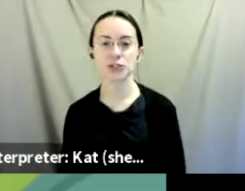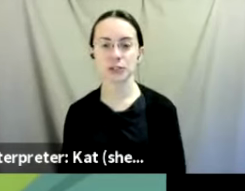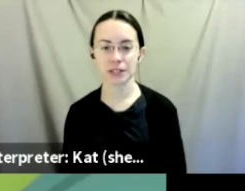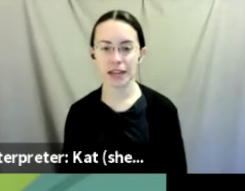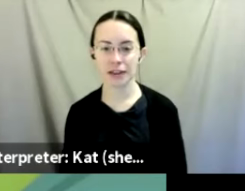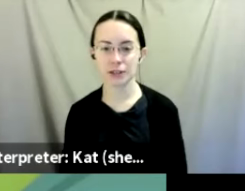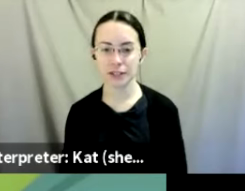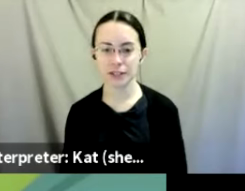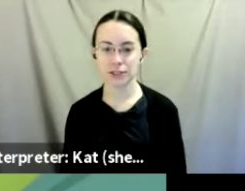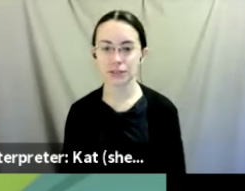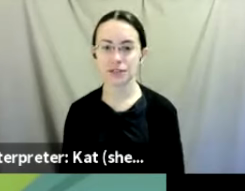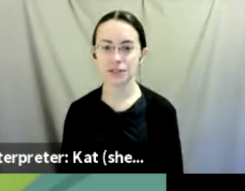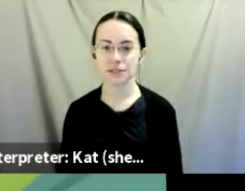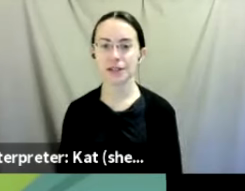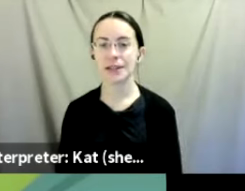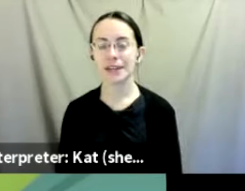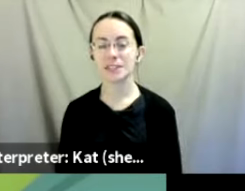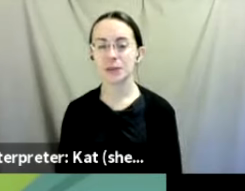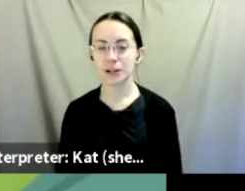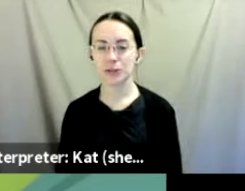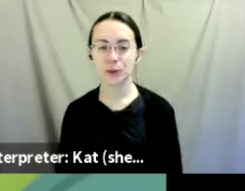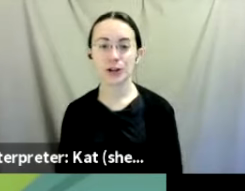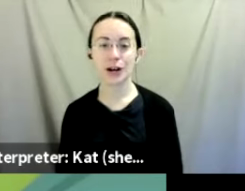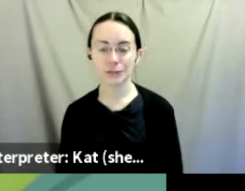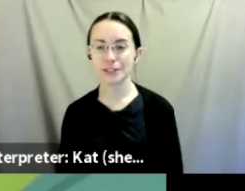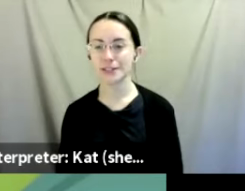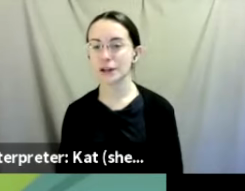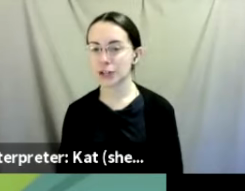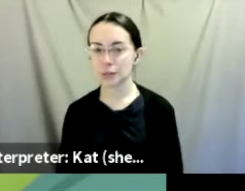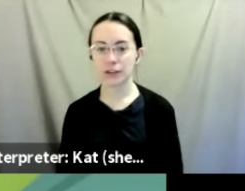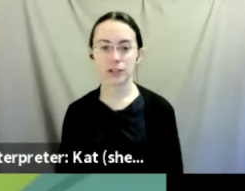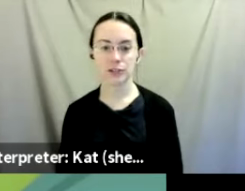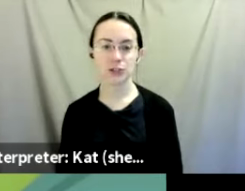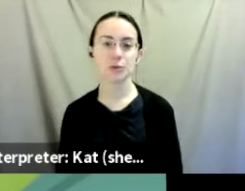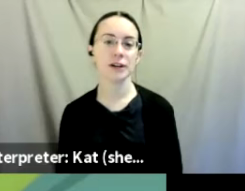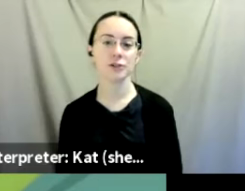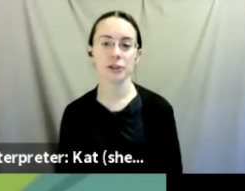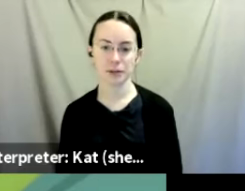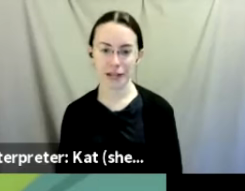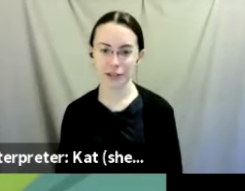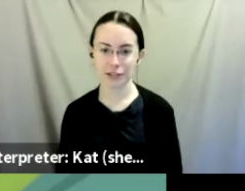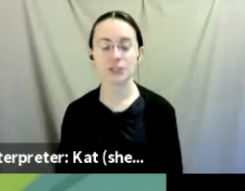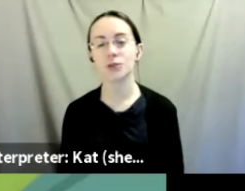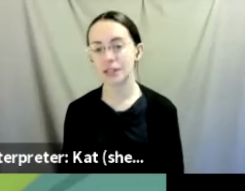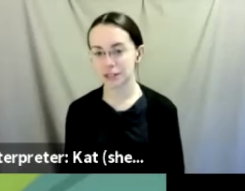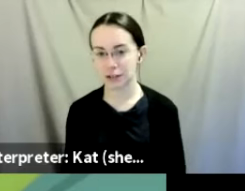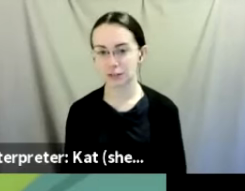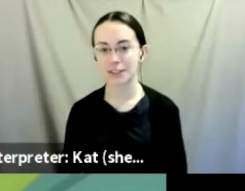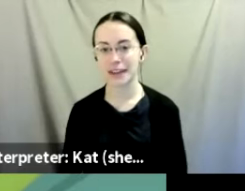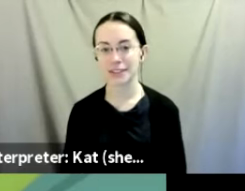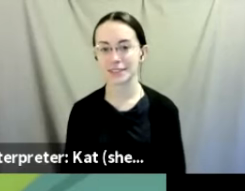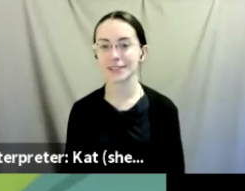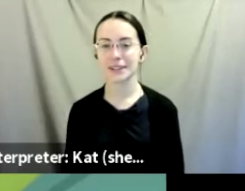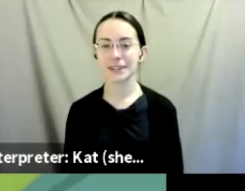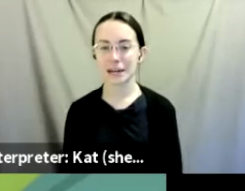to ensure that they have those access services. It's better for conference healthcare providers to provide those automatically. So, like this